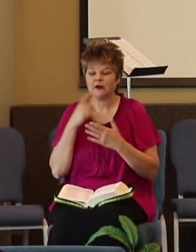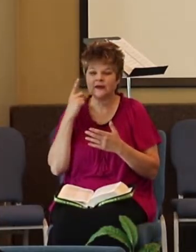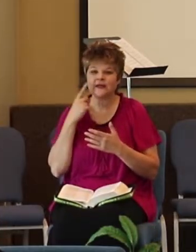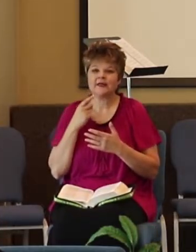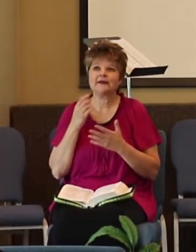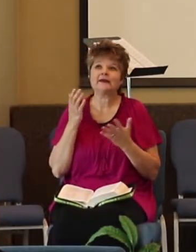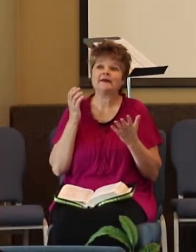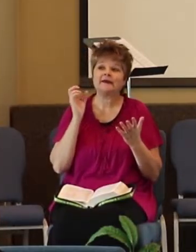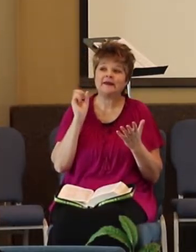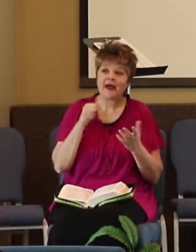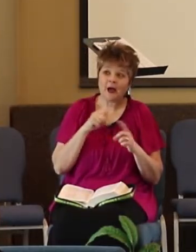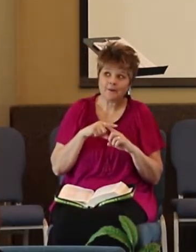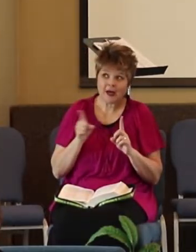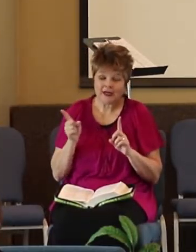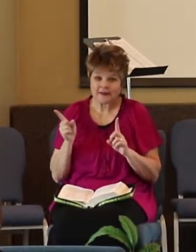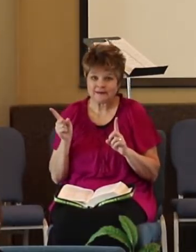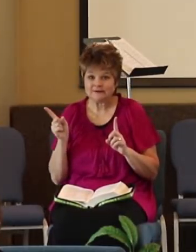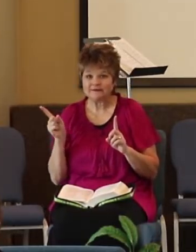but